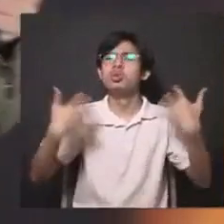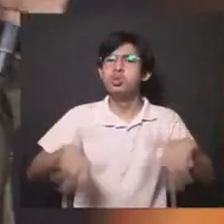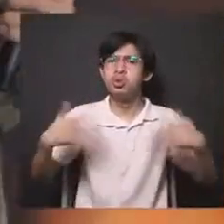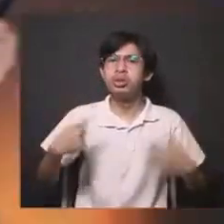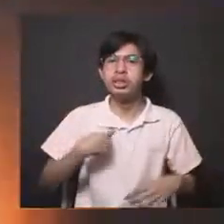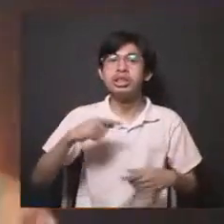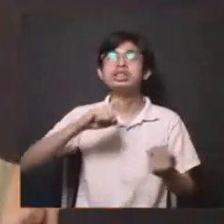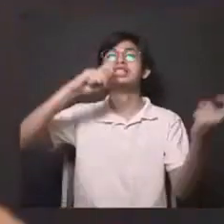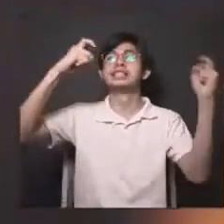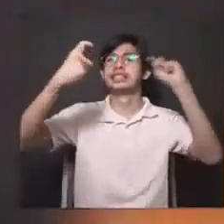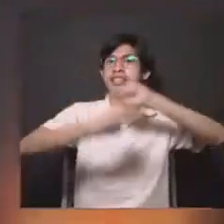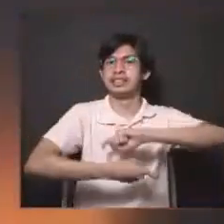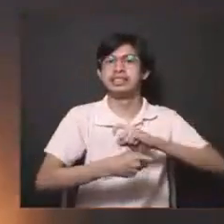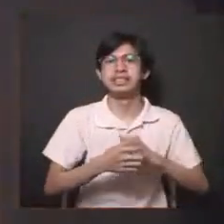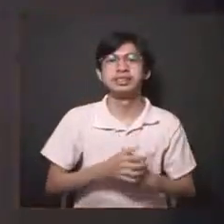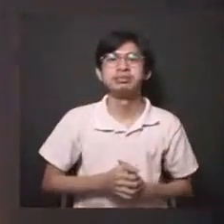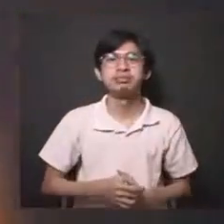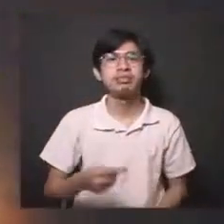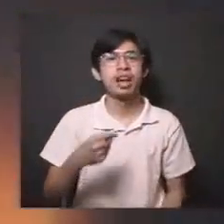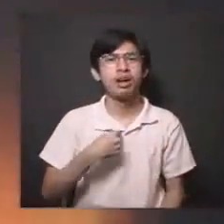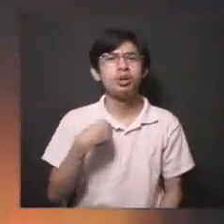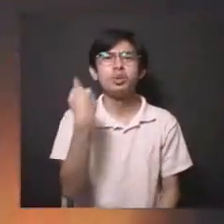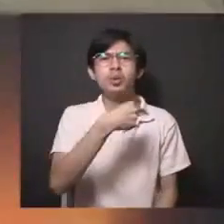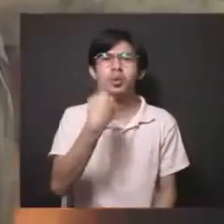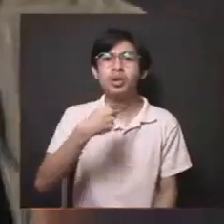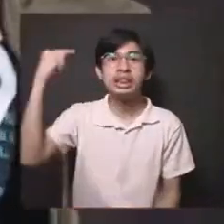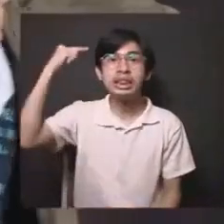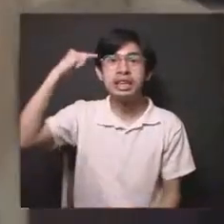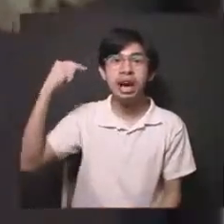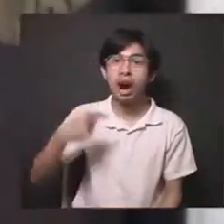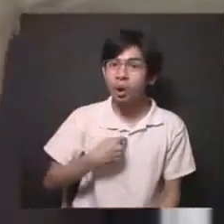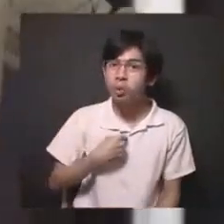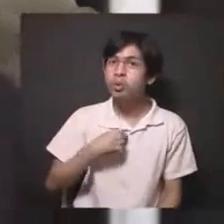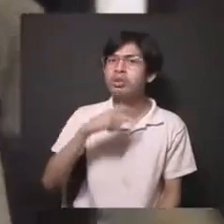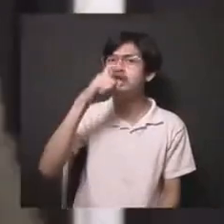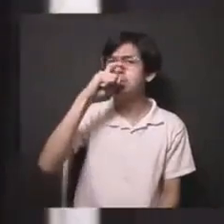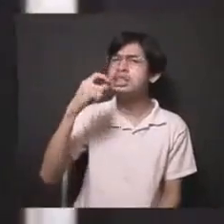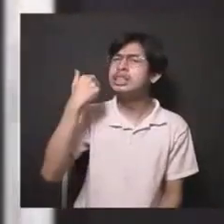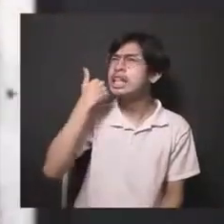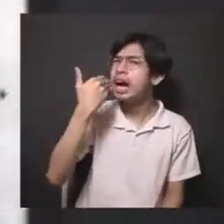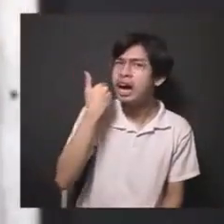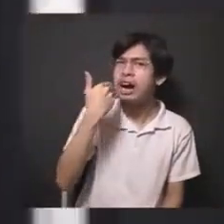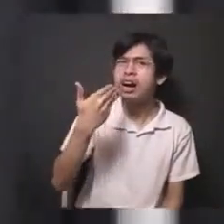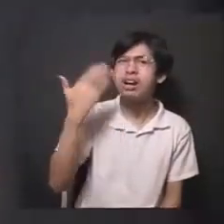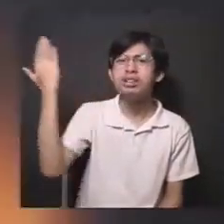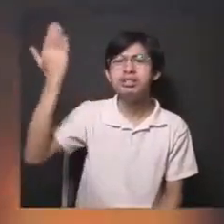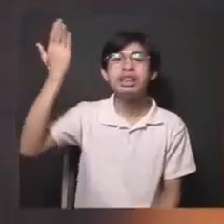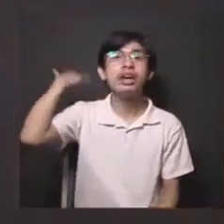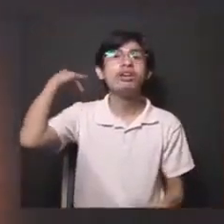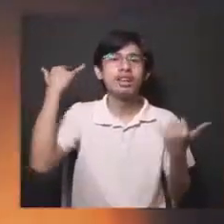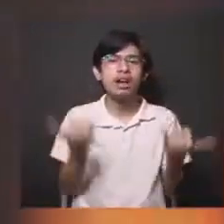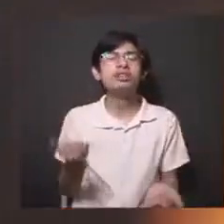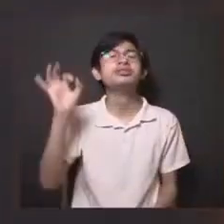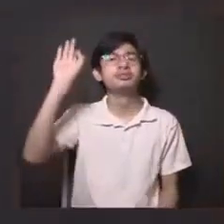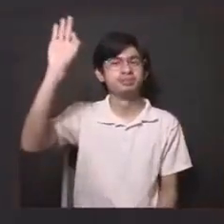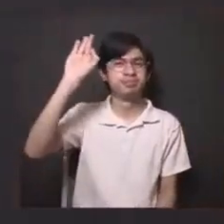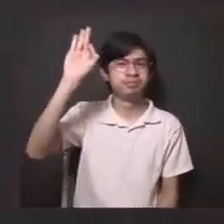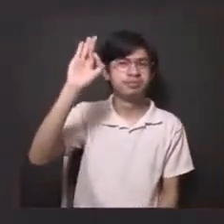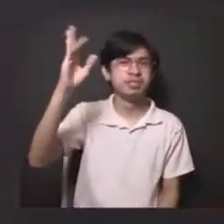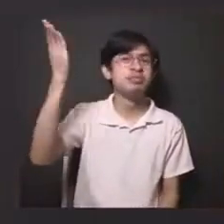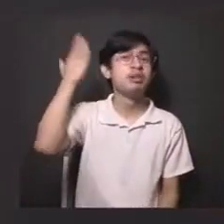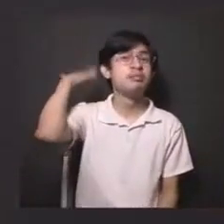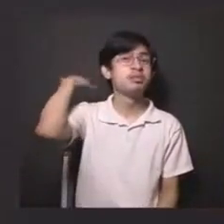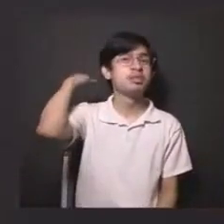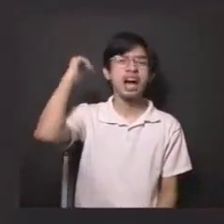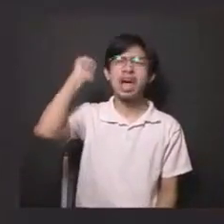Who would have thought that somebody who did not like basketball today still